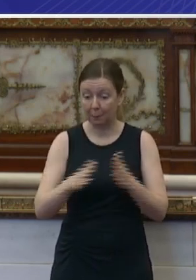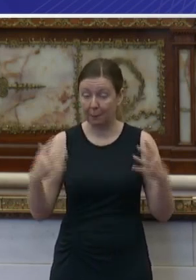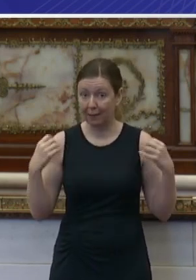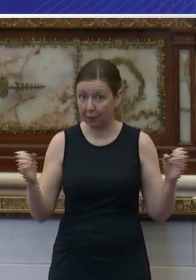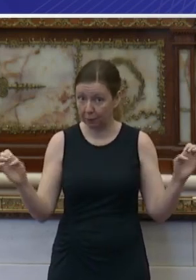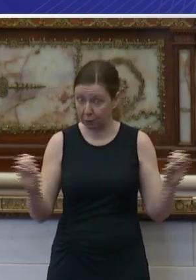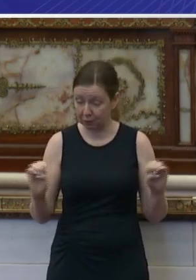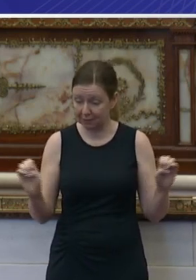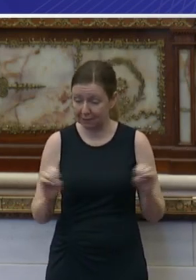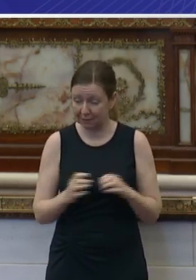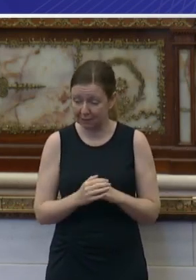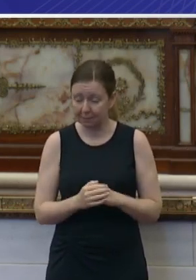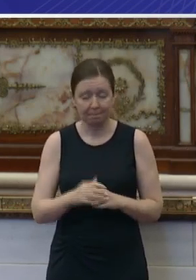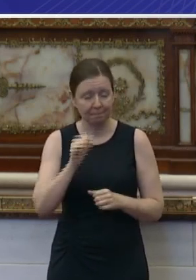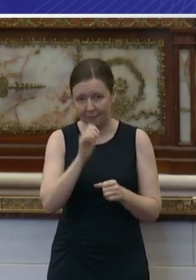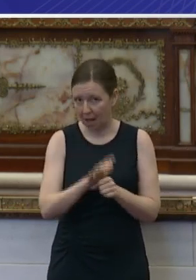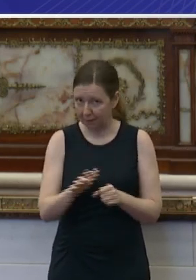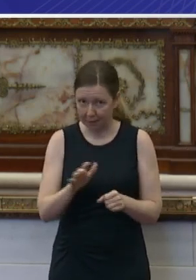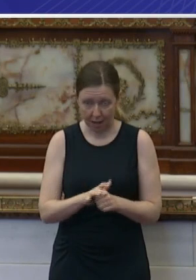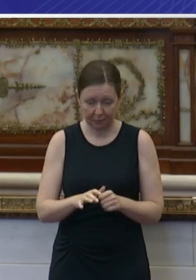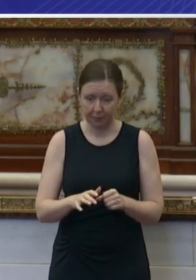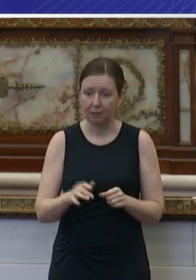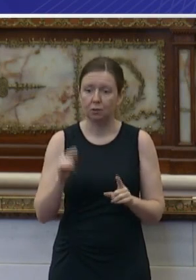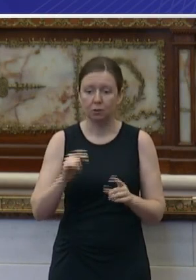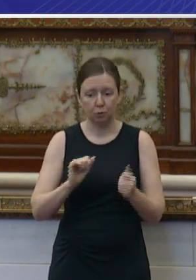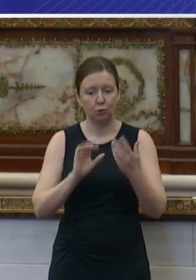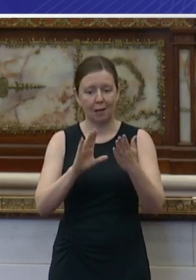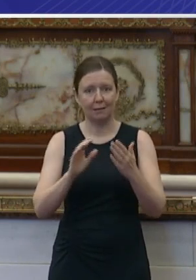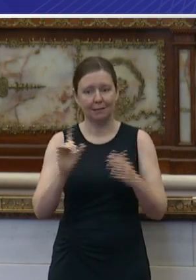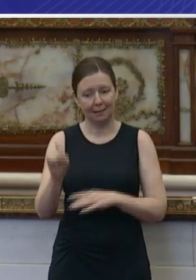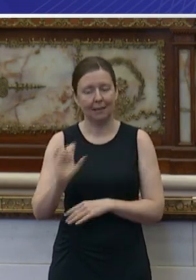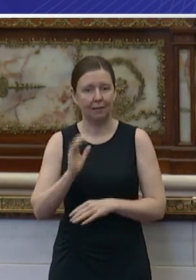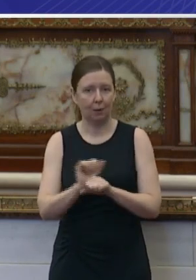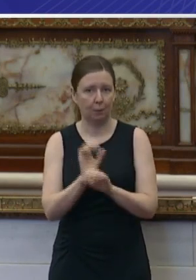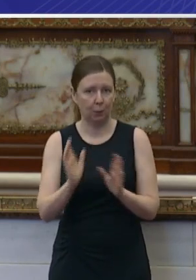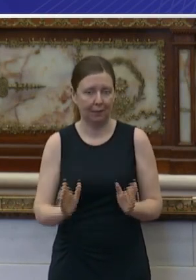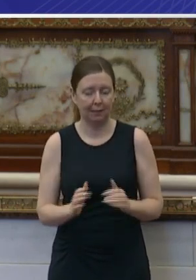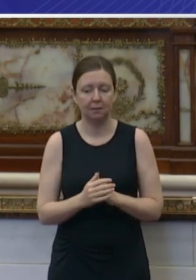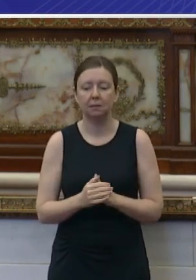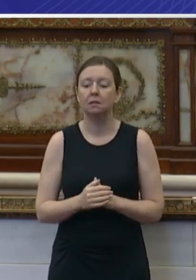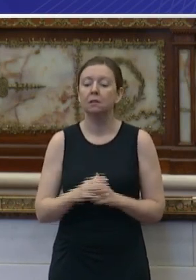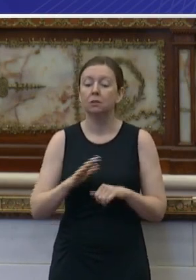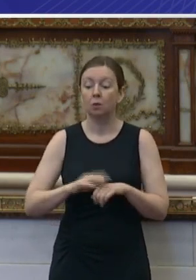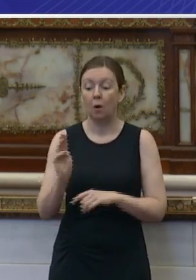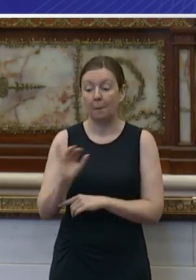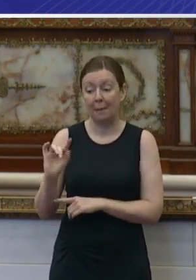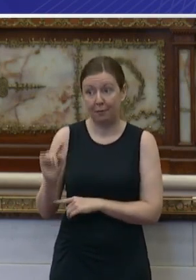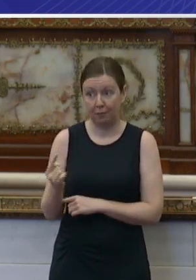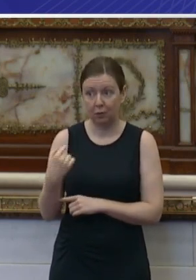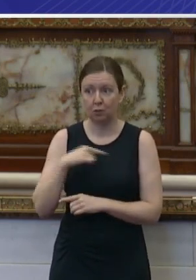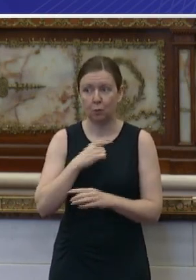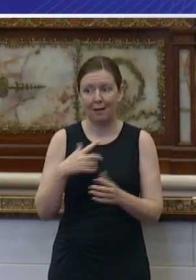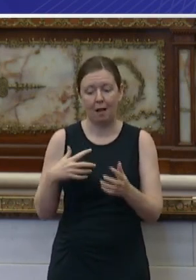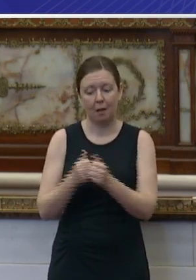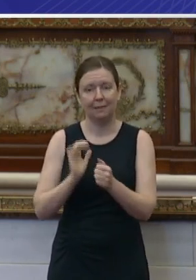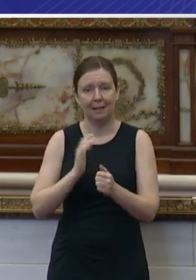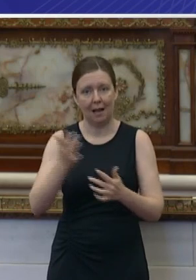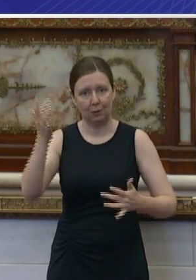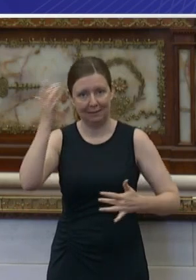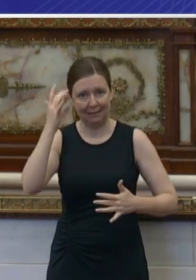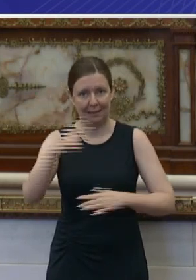emergencies, it wasn't enough to adequately address the need of our employees. So on May 1st, we updated our sick